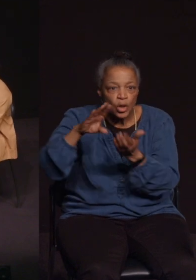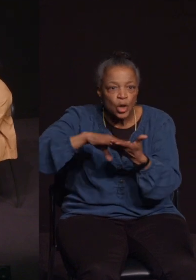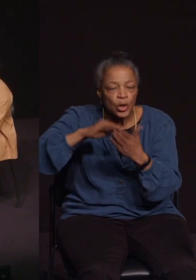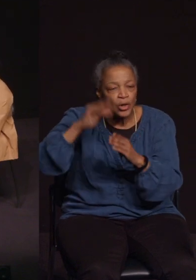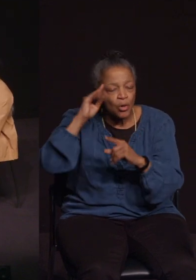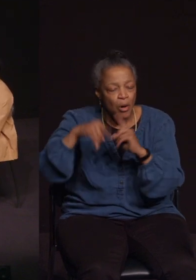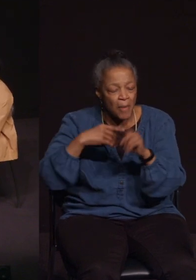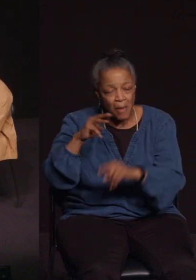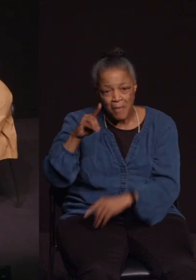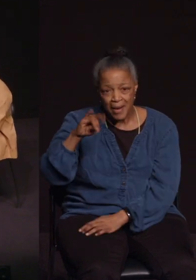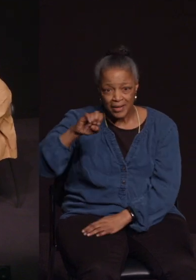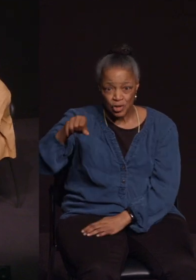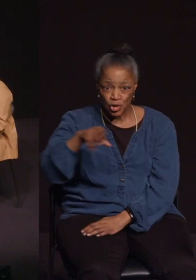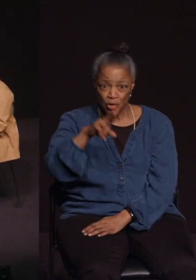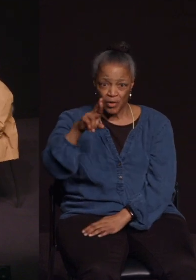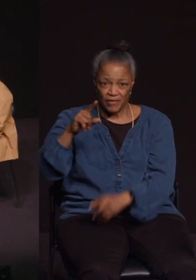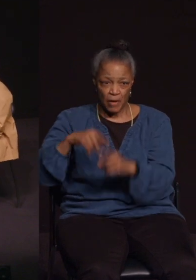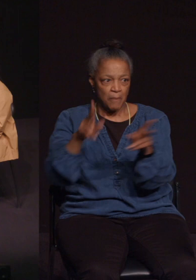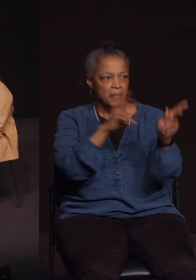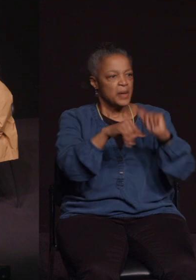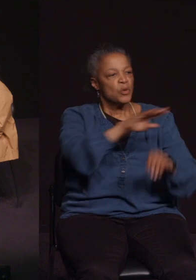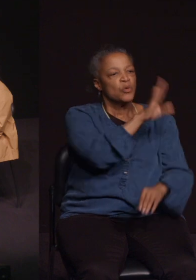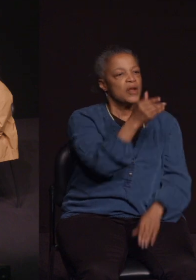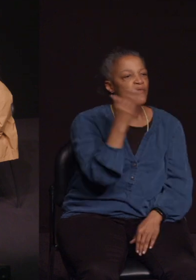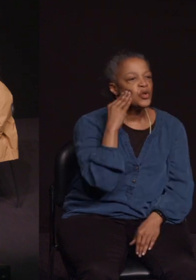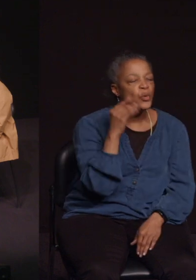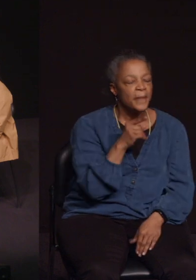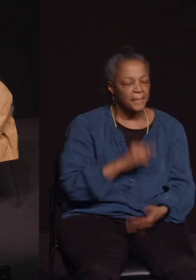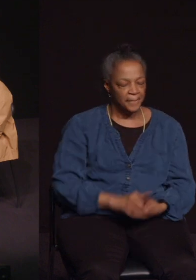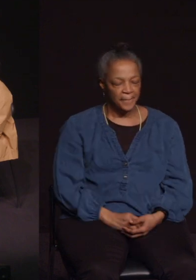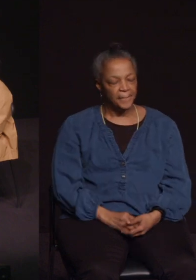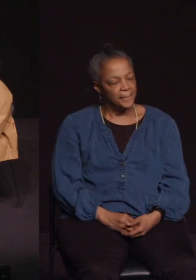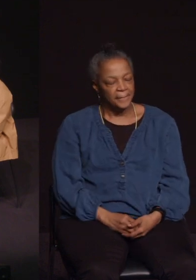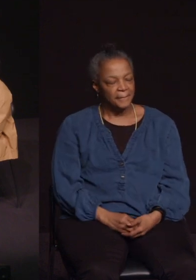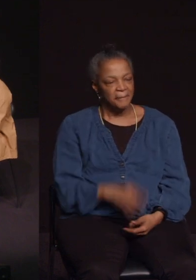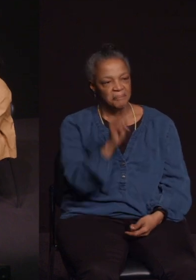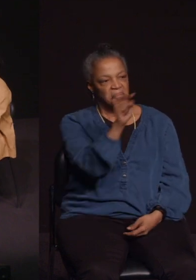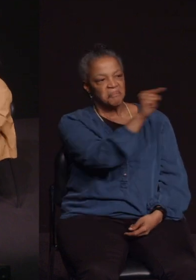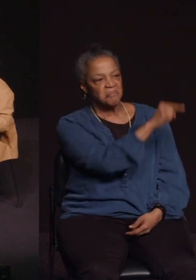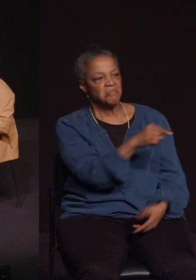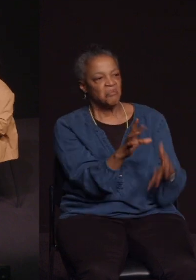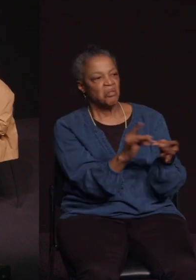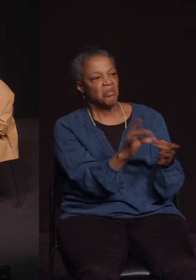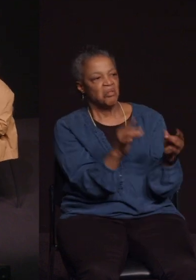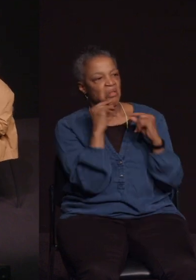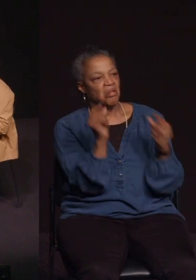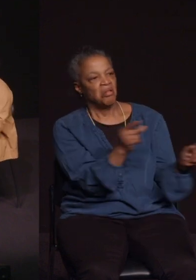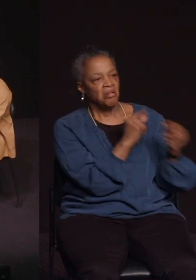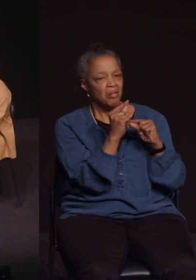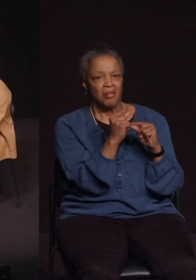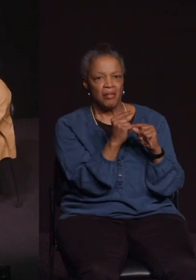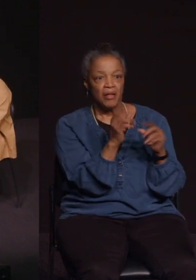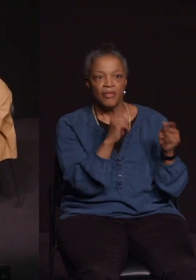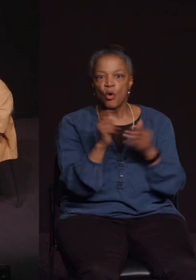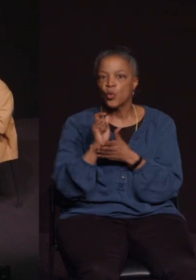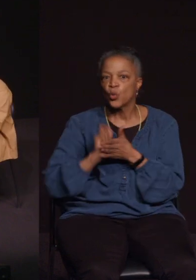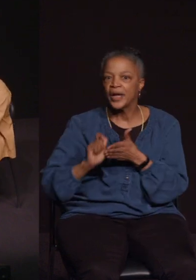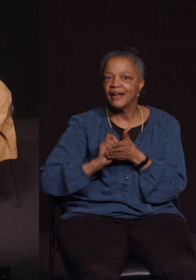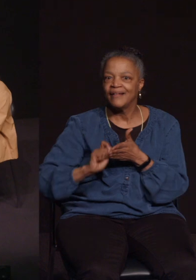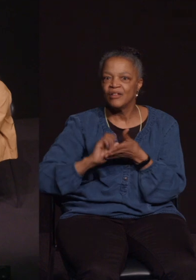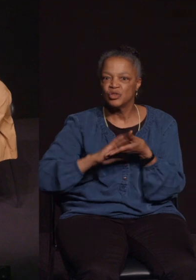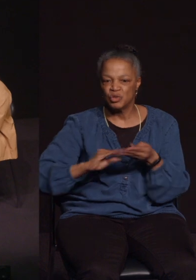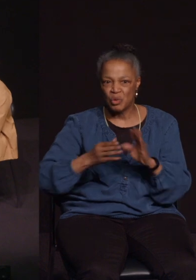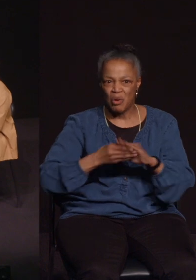Mike Jr. has been from people who never knew him, right? So much about what was written about him, all of the